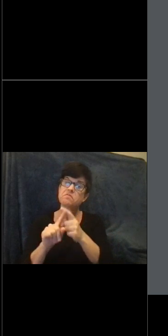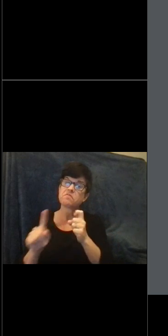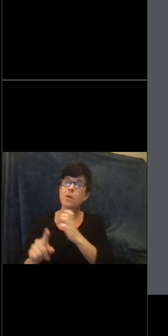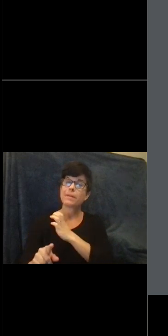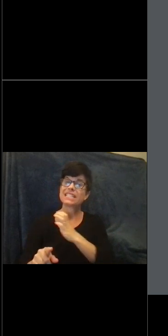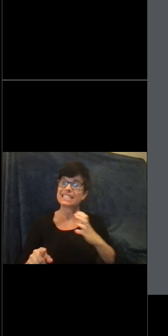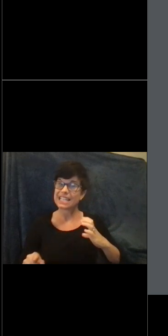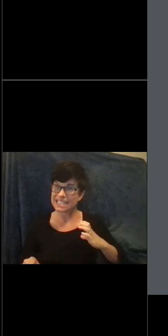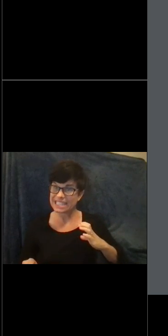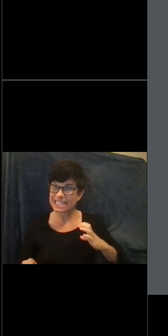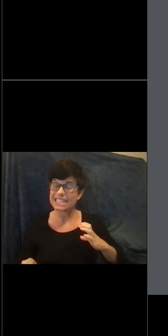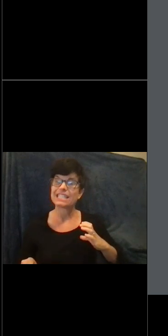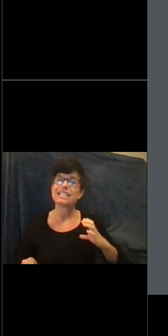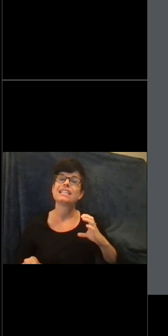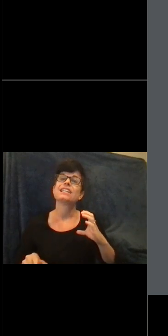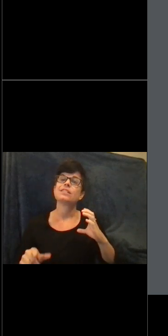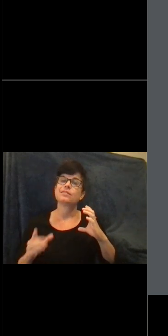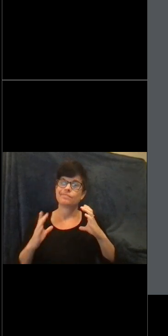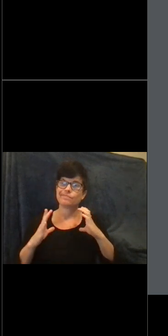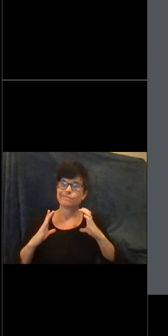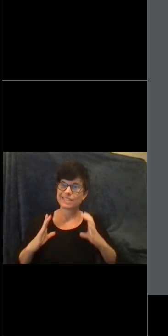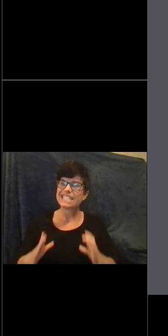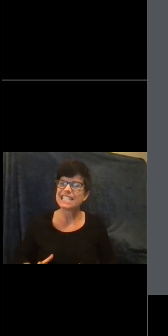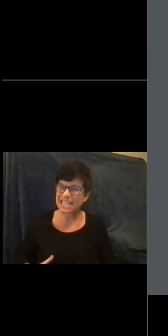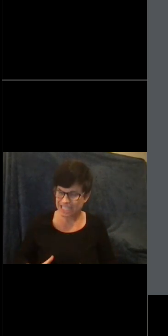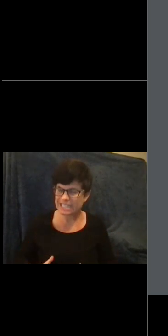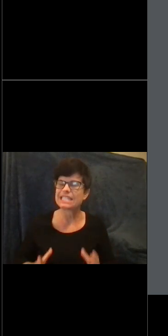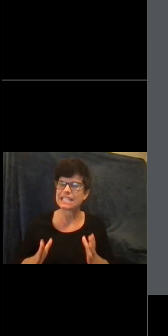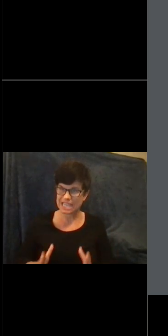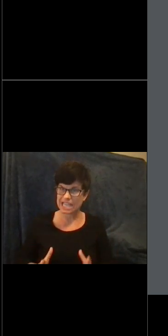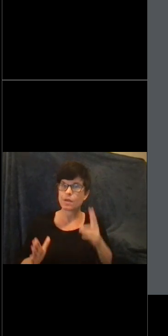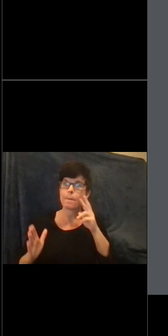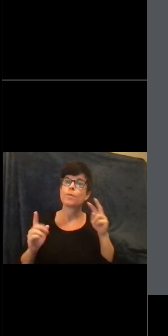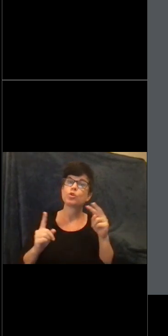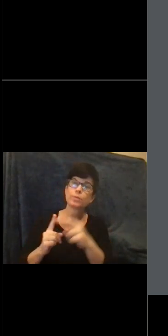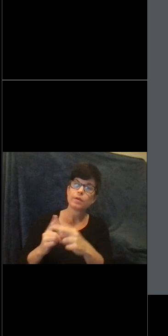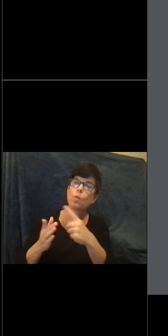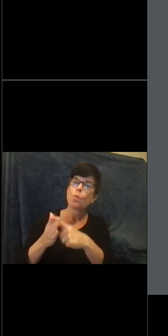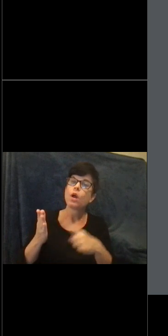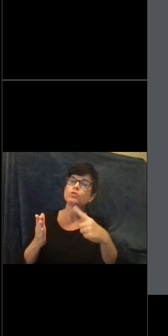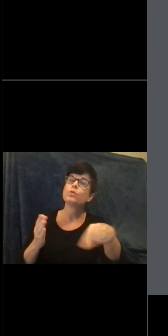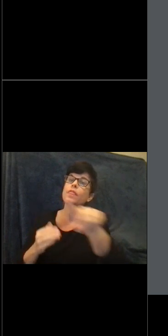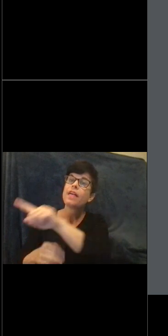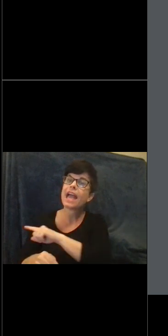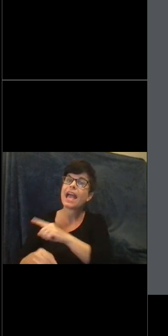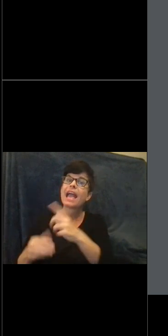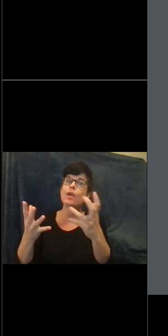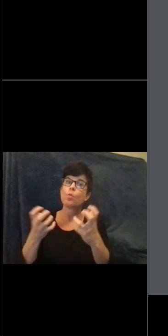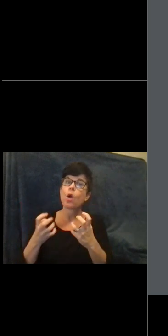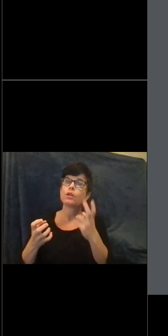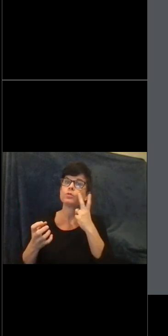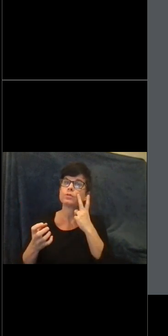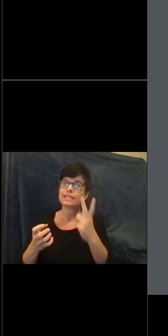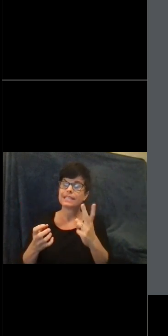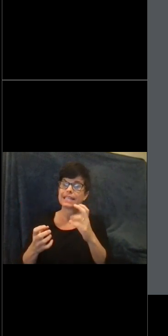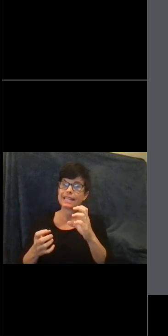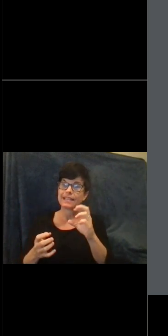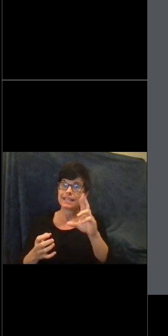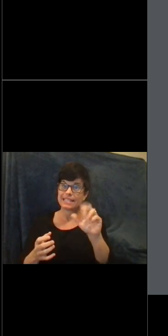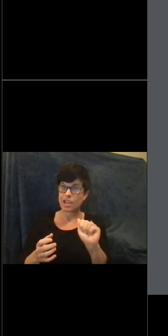perspective, what they want to see the CRA to be. And that's so meaningful. I didn't even think about that, but that's great.